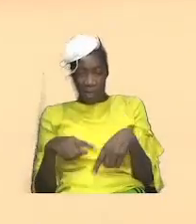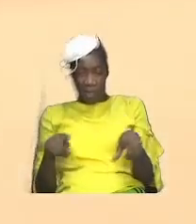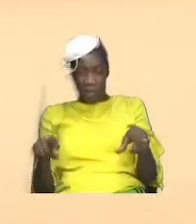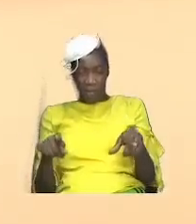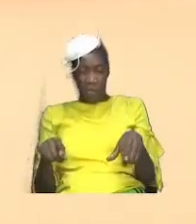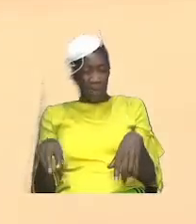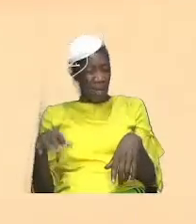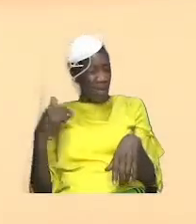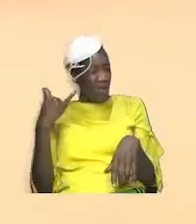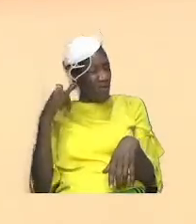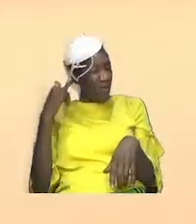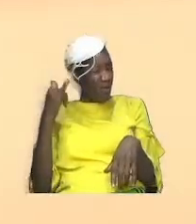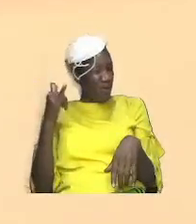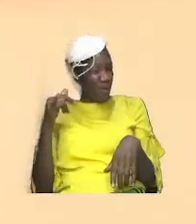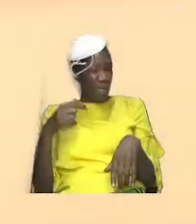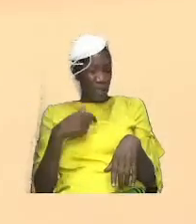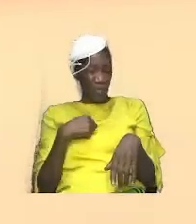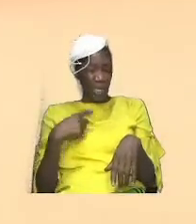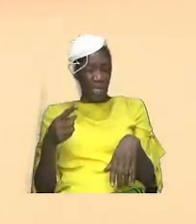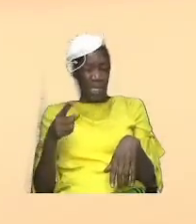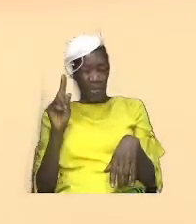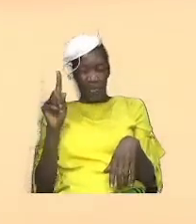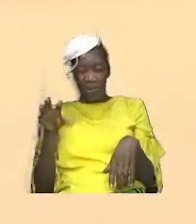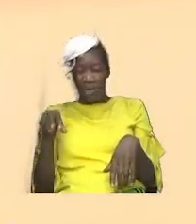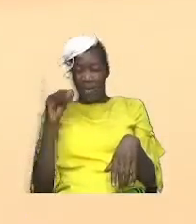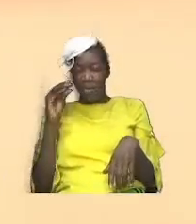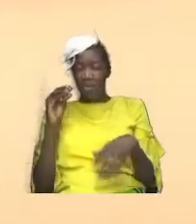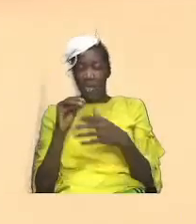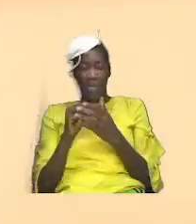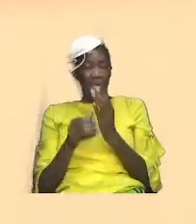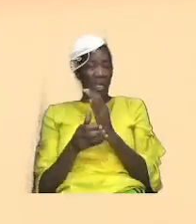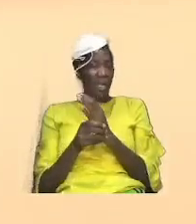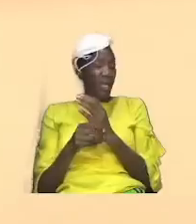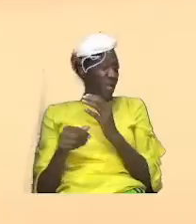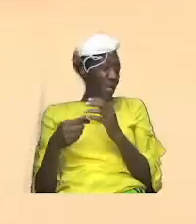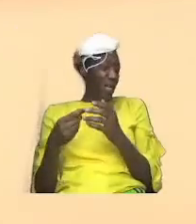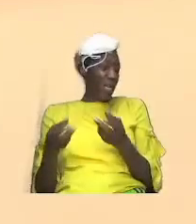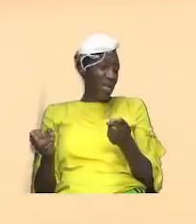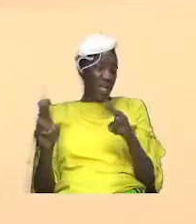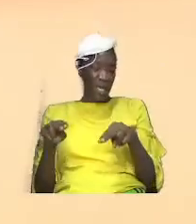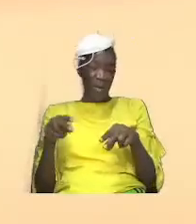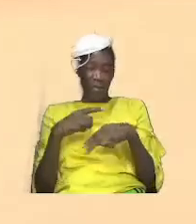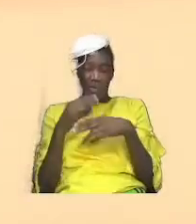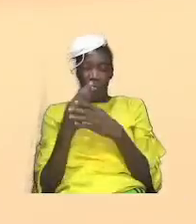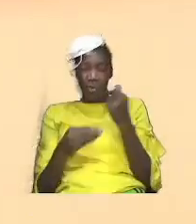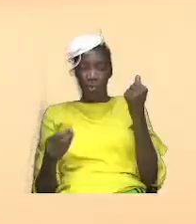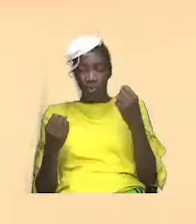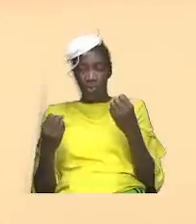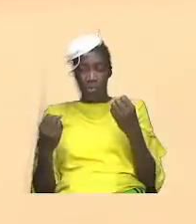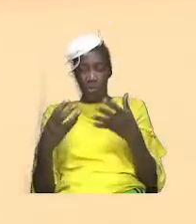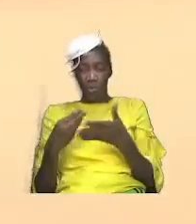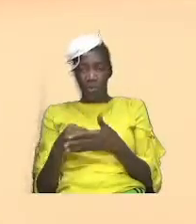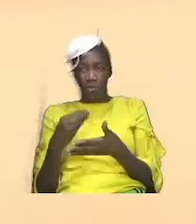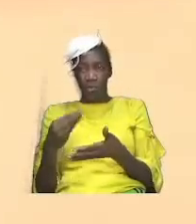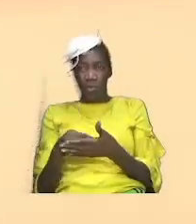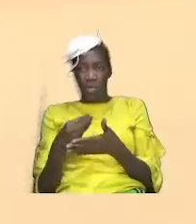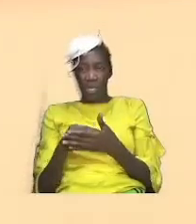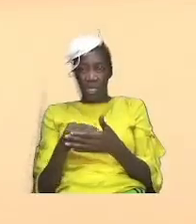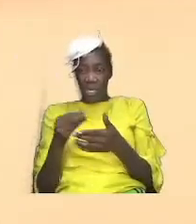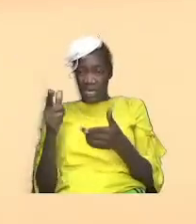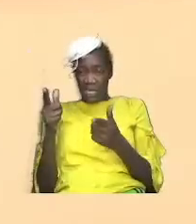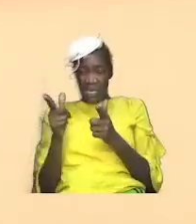foolishness. Me not even I go give $1,000. Let me give $100, yeah, that if anything happens, me not lose much money. Or it's grudgingly,